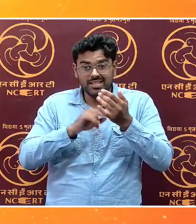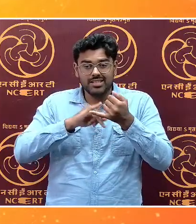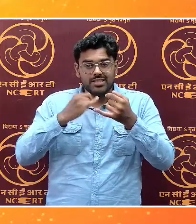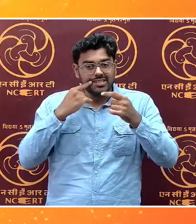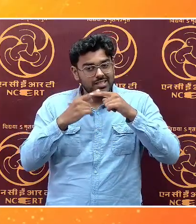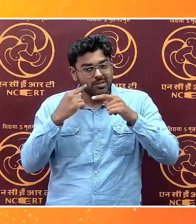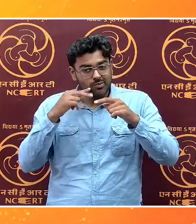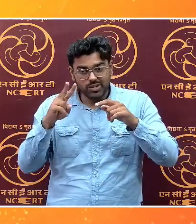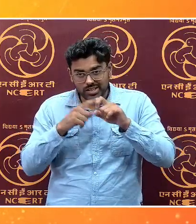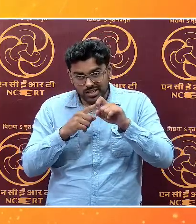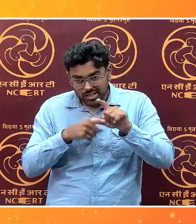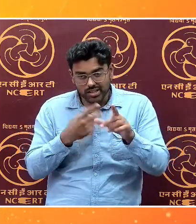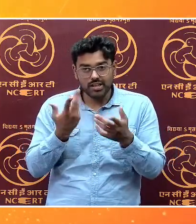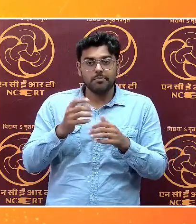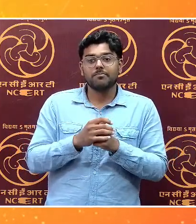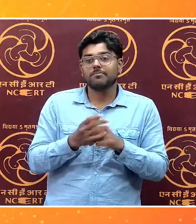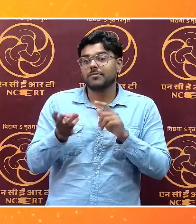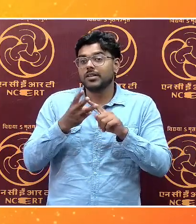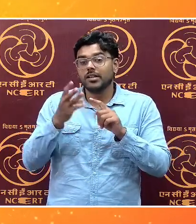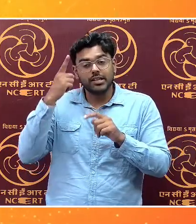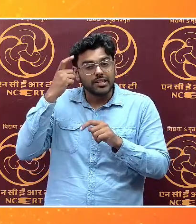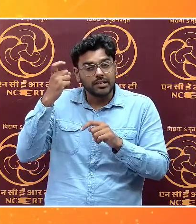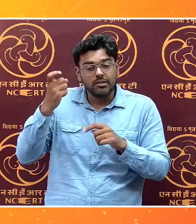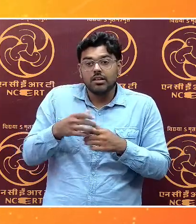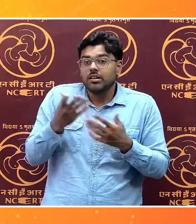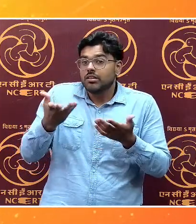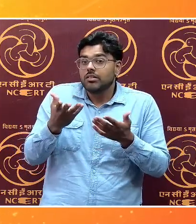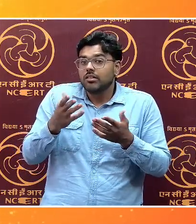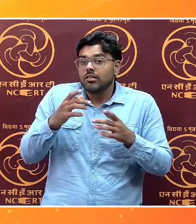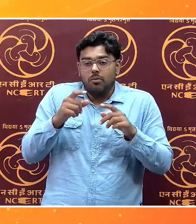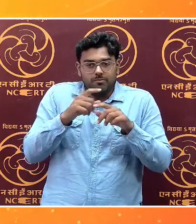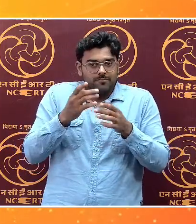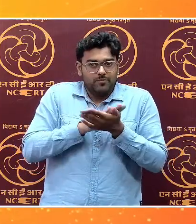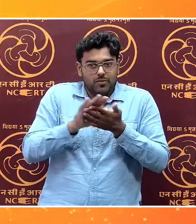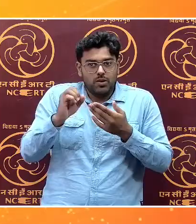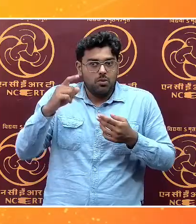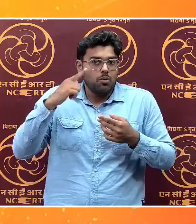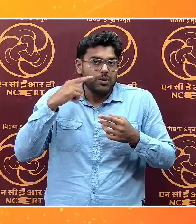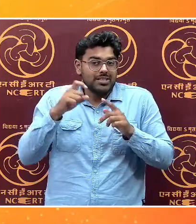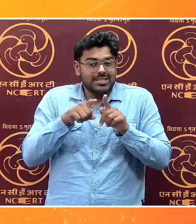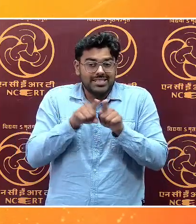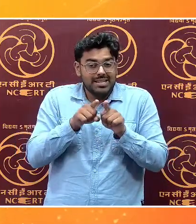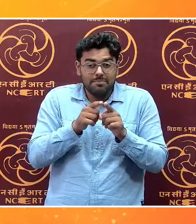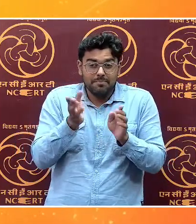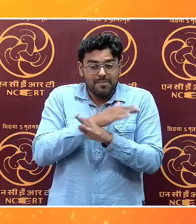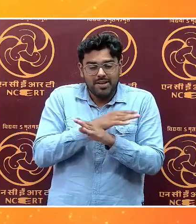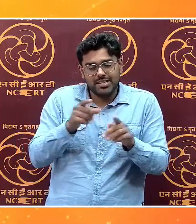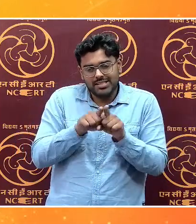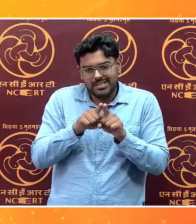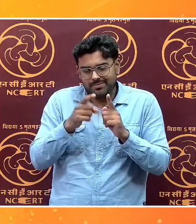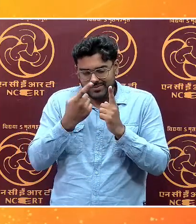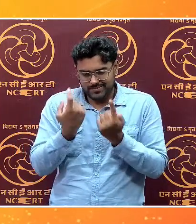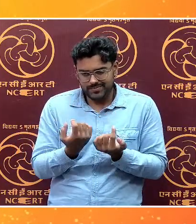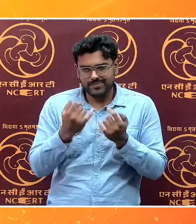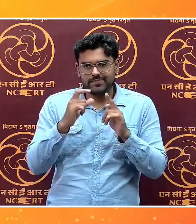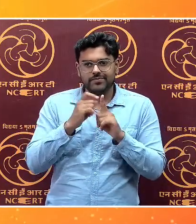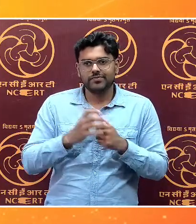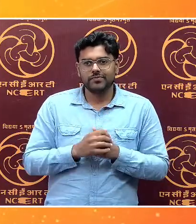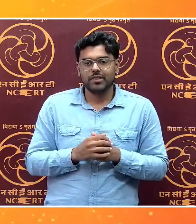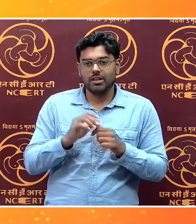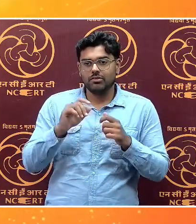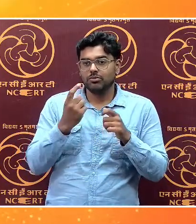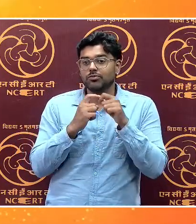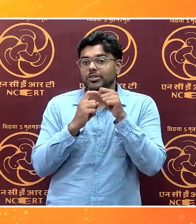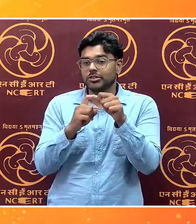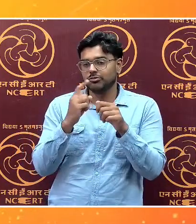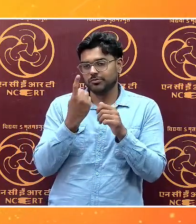your creativity, just to prepare a holistic progressive card. So I'm presenting you the first